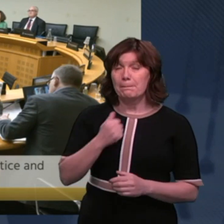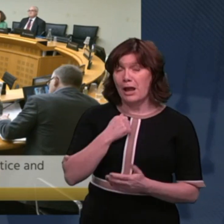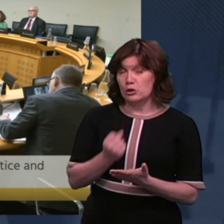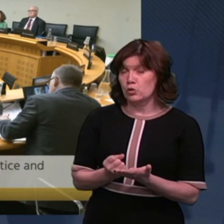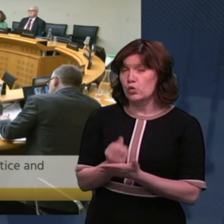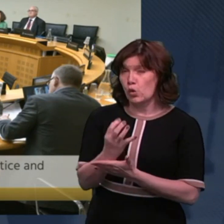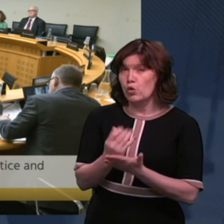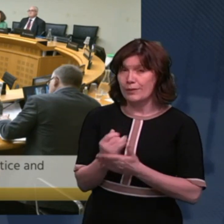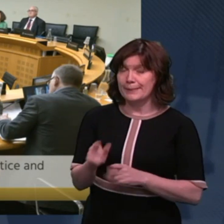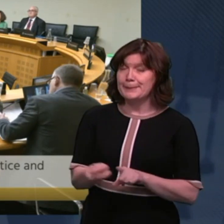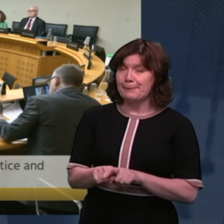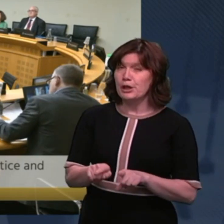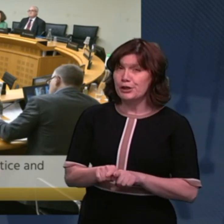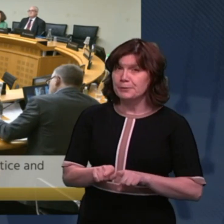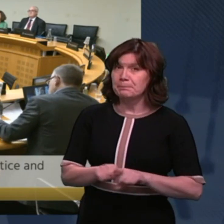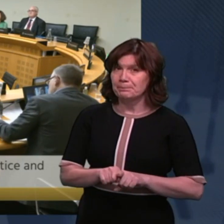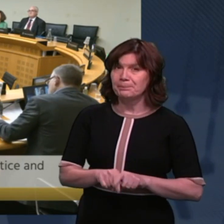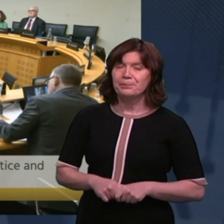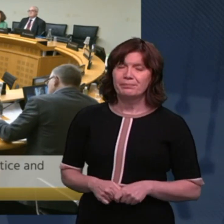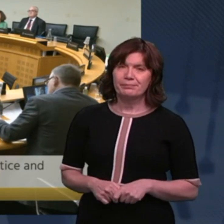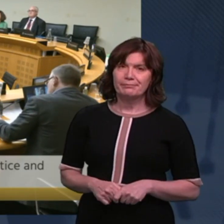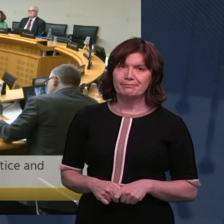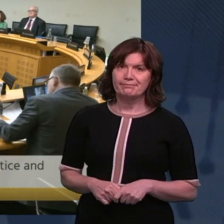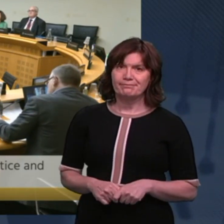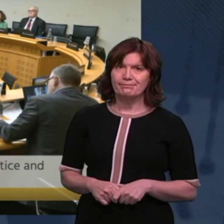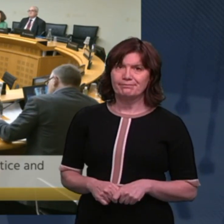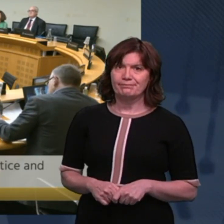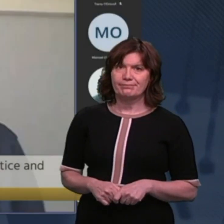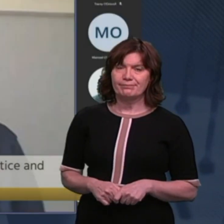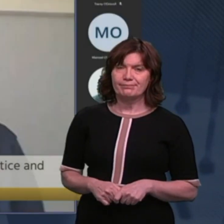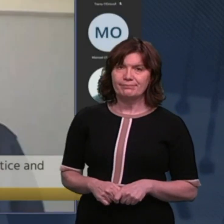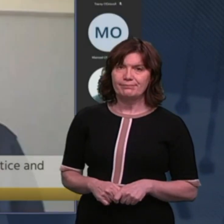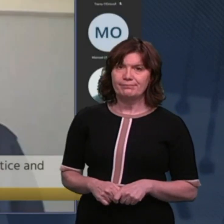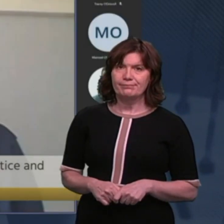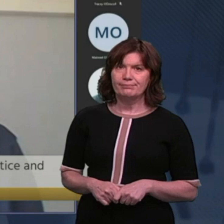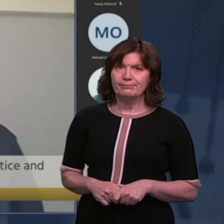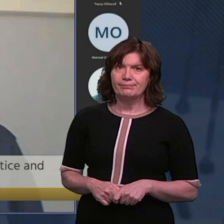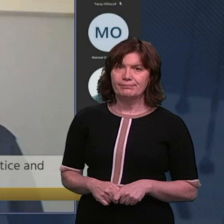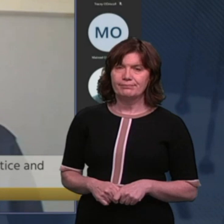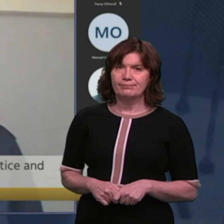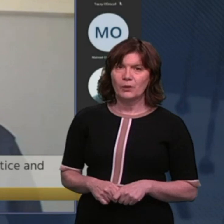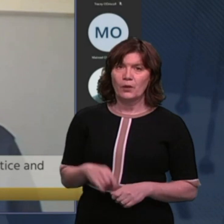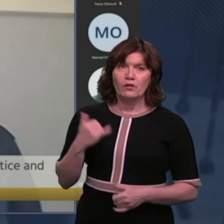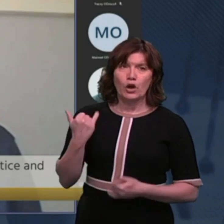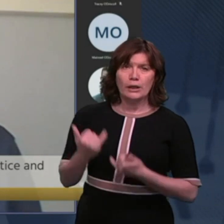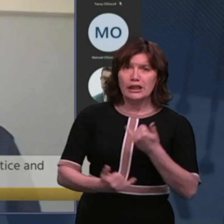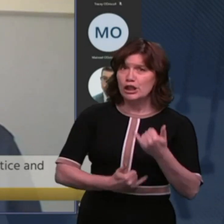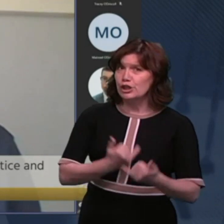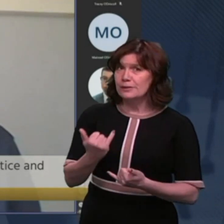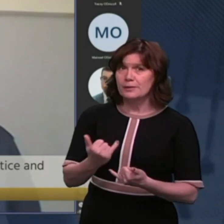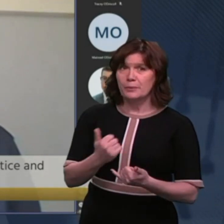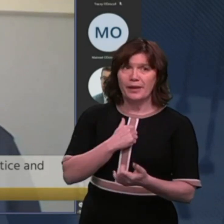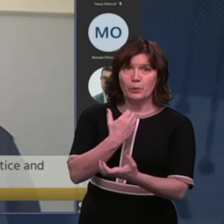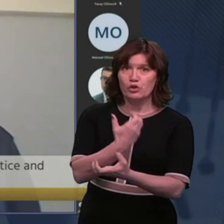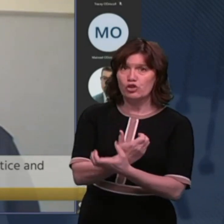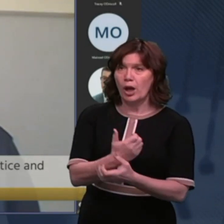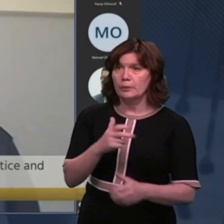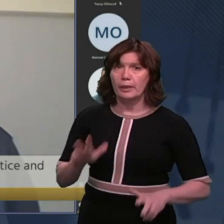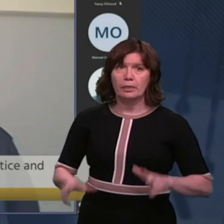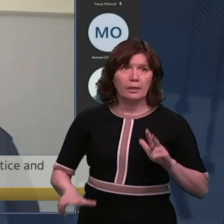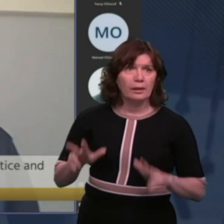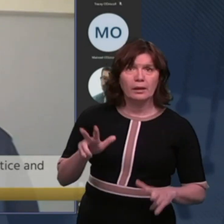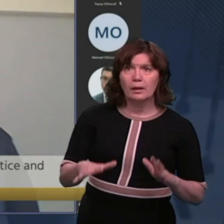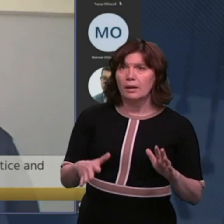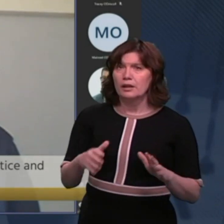same, or our story. You know, for years we kind of fumbled about in the dark. The services were